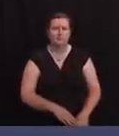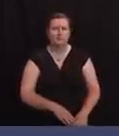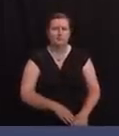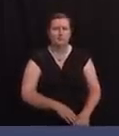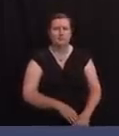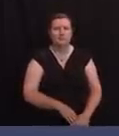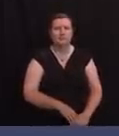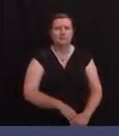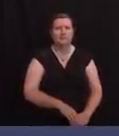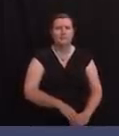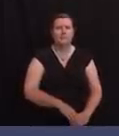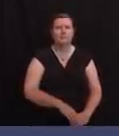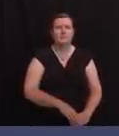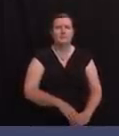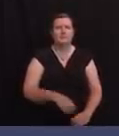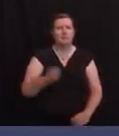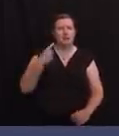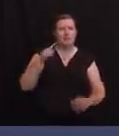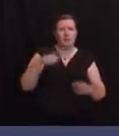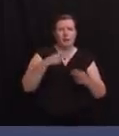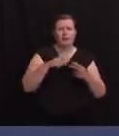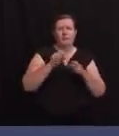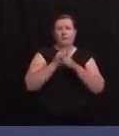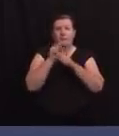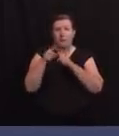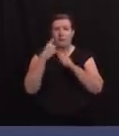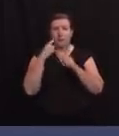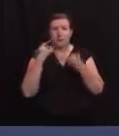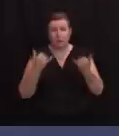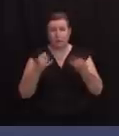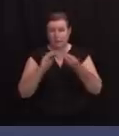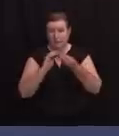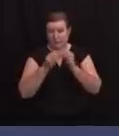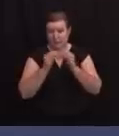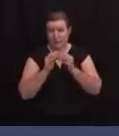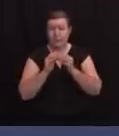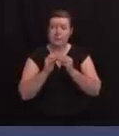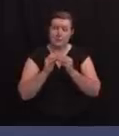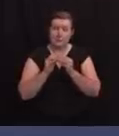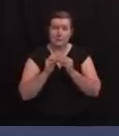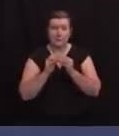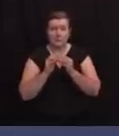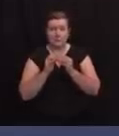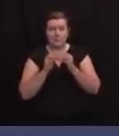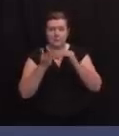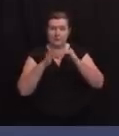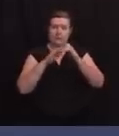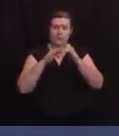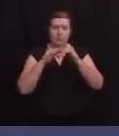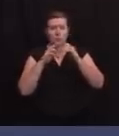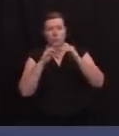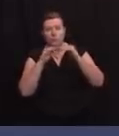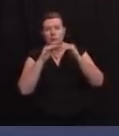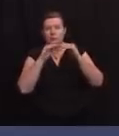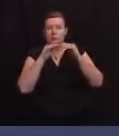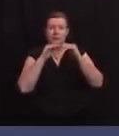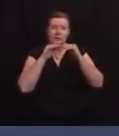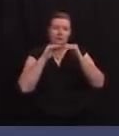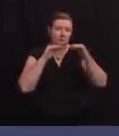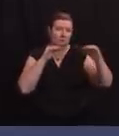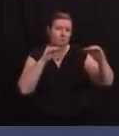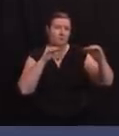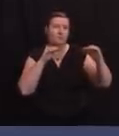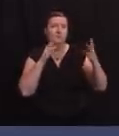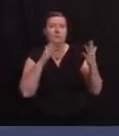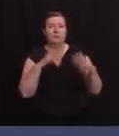particularly the Delta variant, playing a role in our numbers holding steady or going sideways again? The answer, again, is almost for